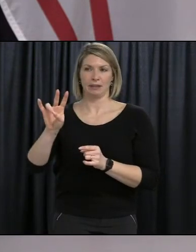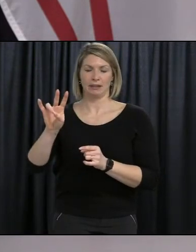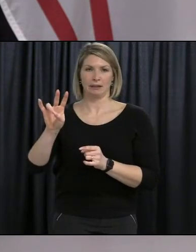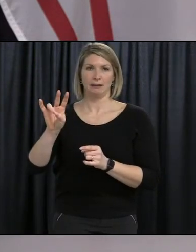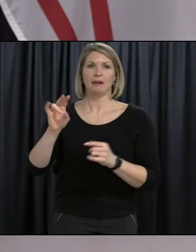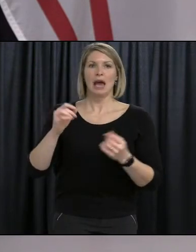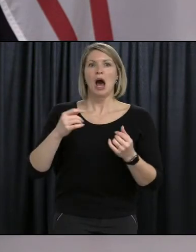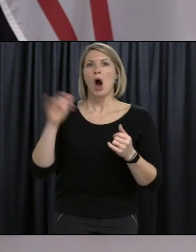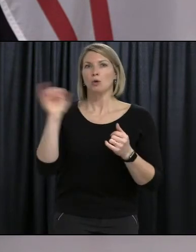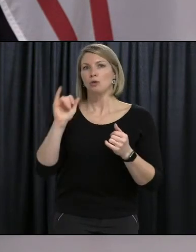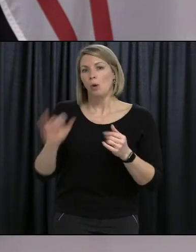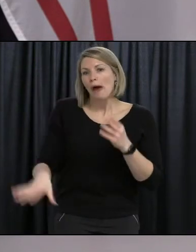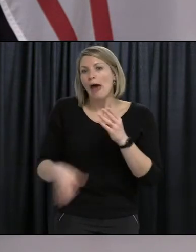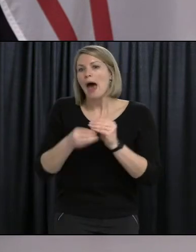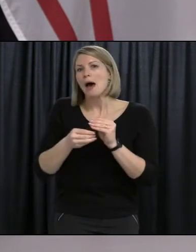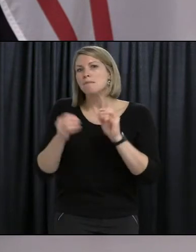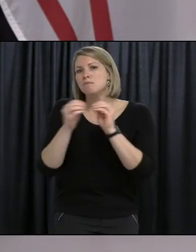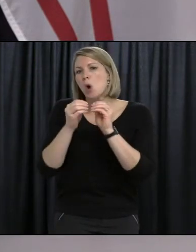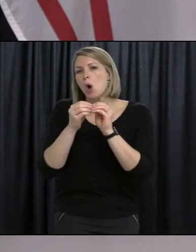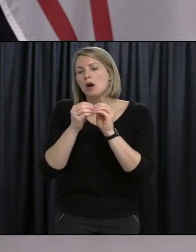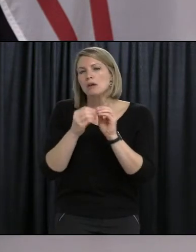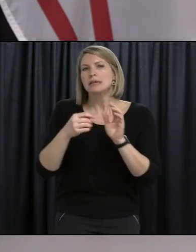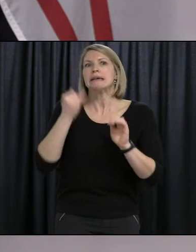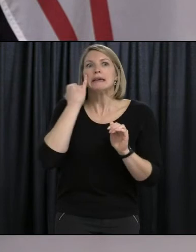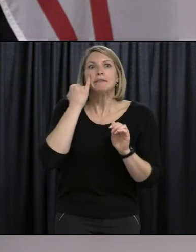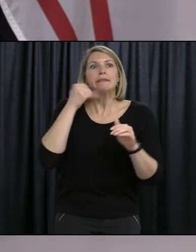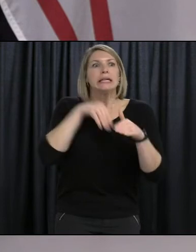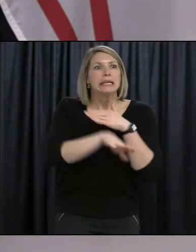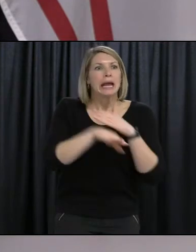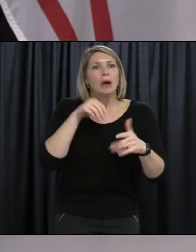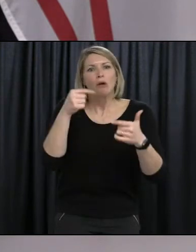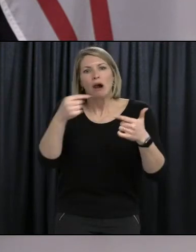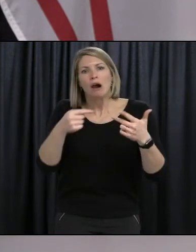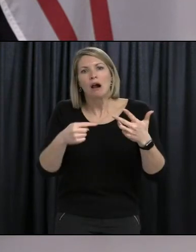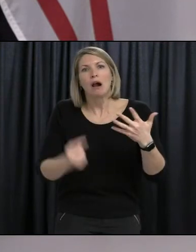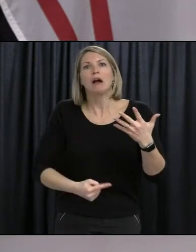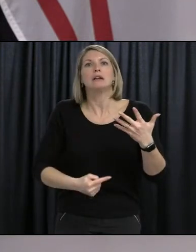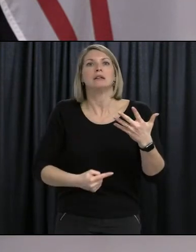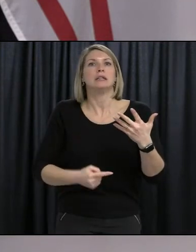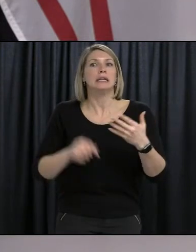making this advisory, so that we can make sure that those people are